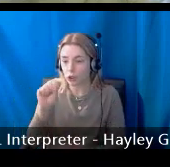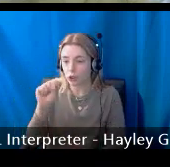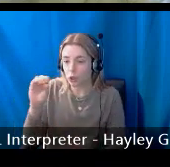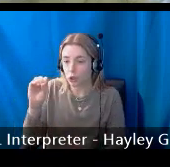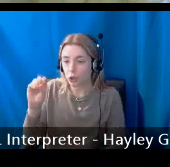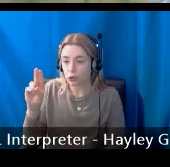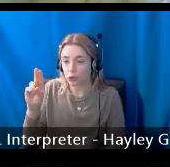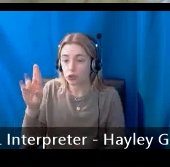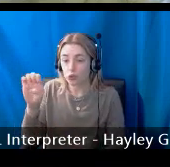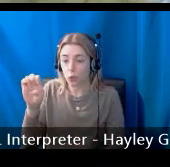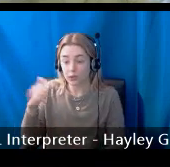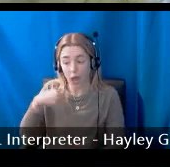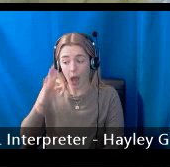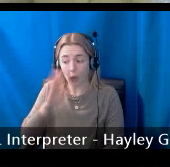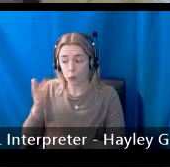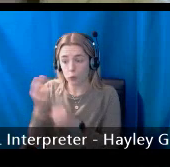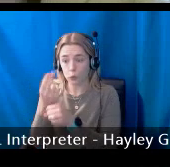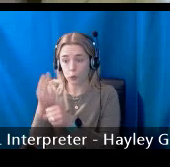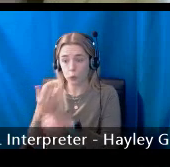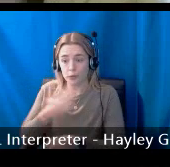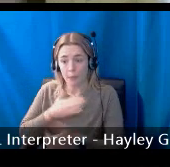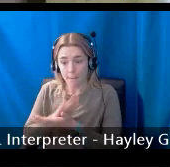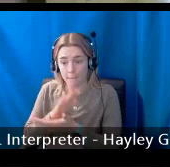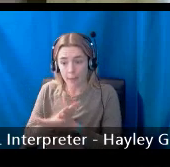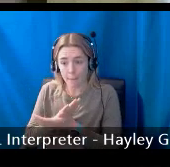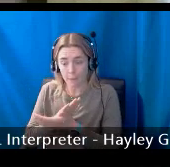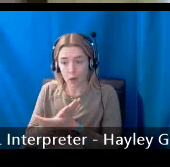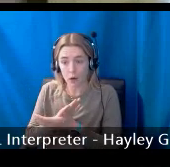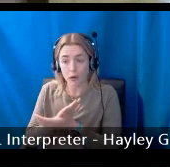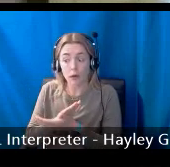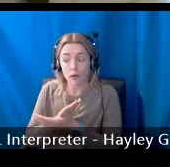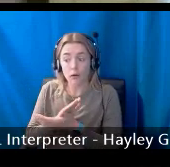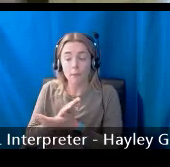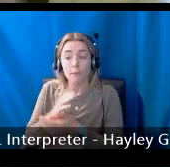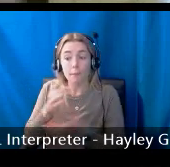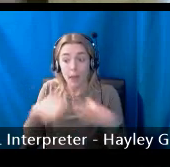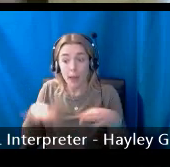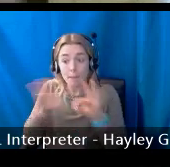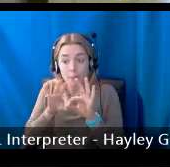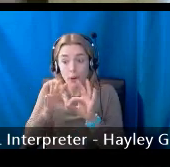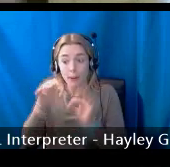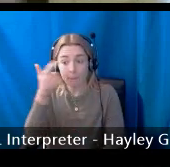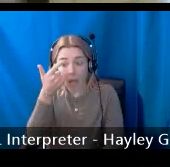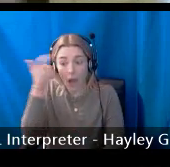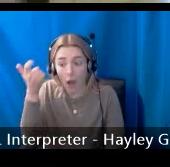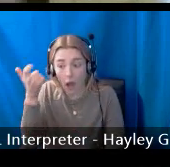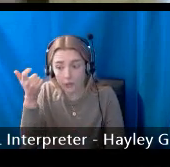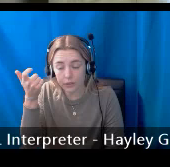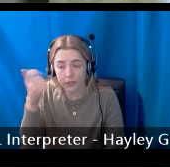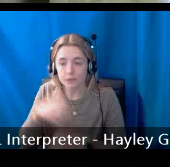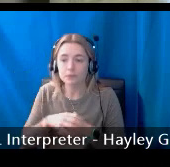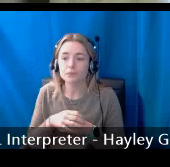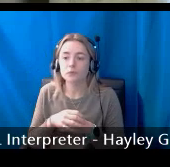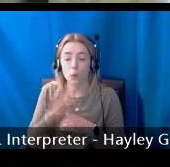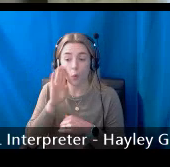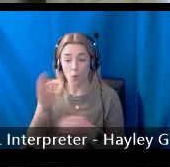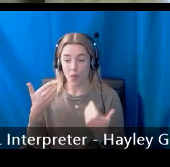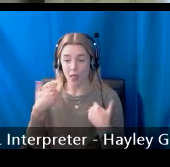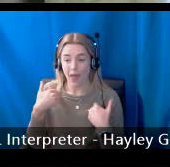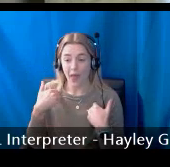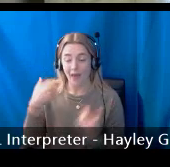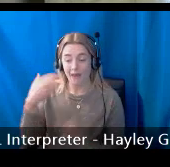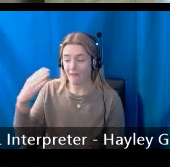It's important because, and it's going to come as you're going to do them in headers with headers, and you'll